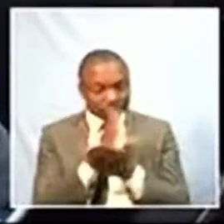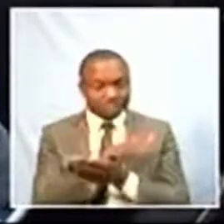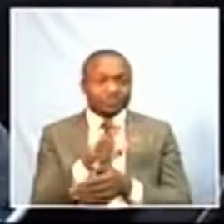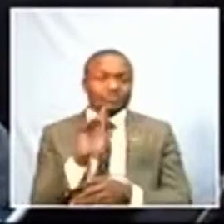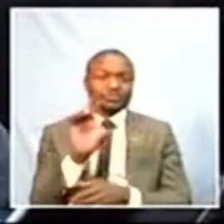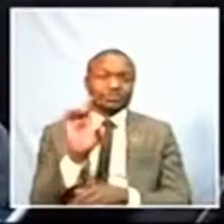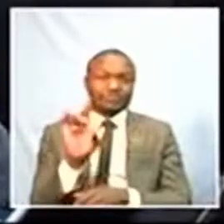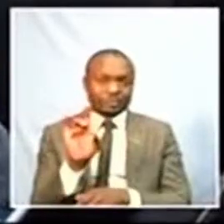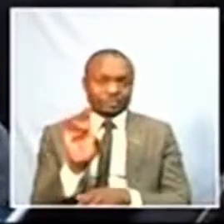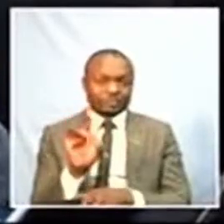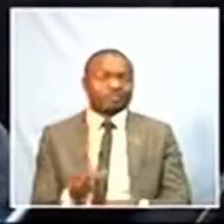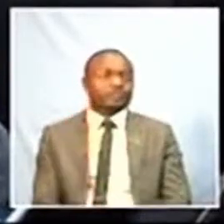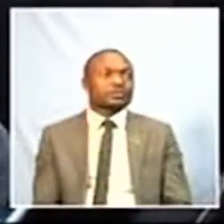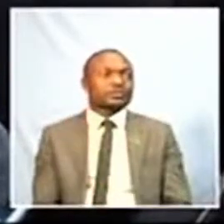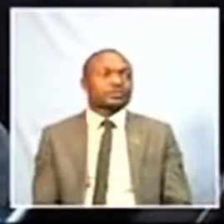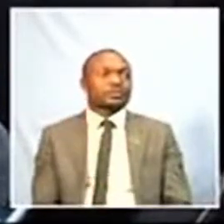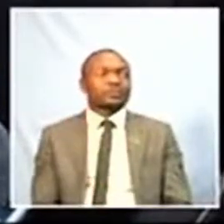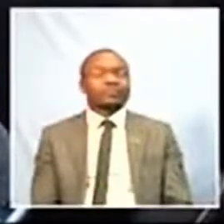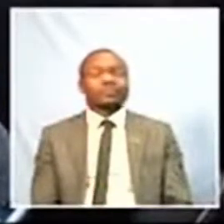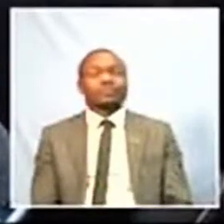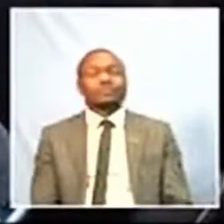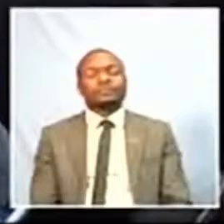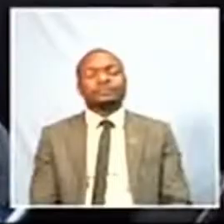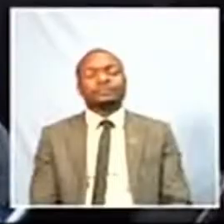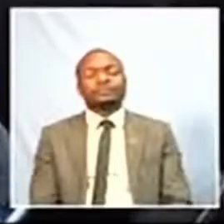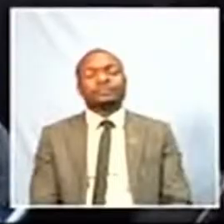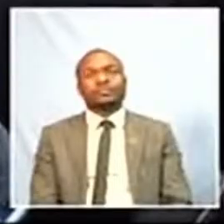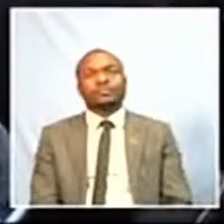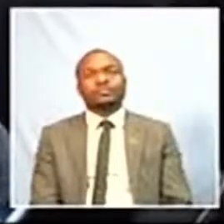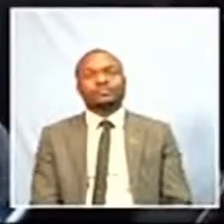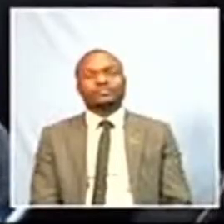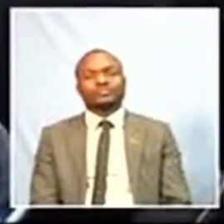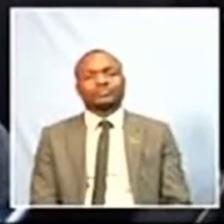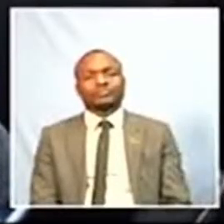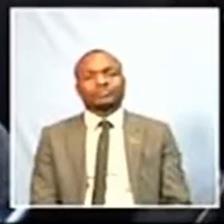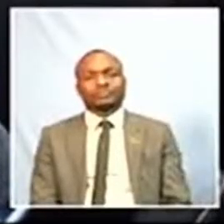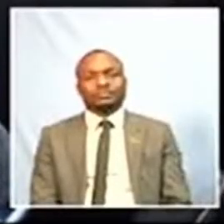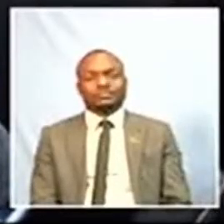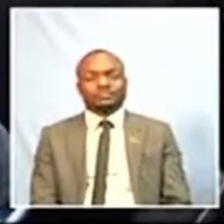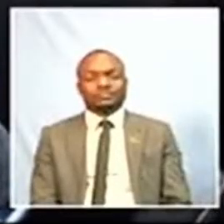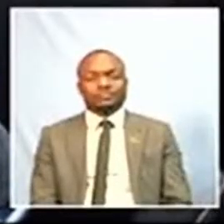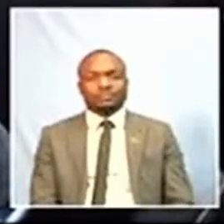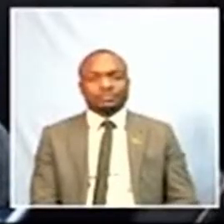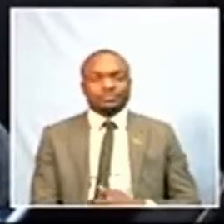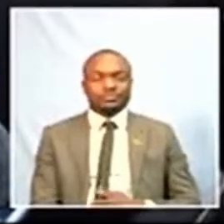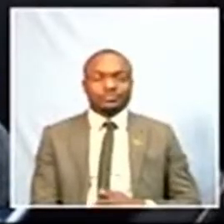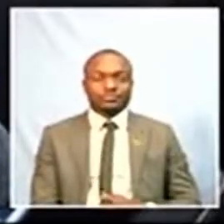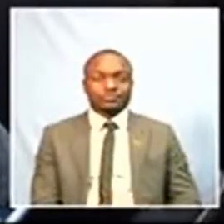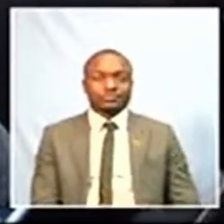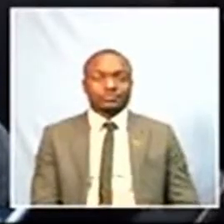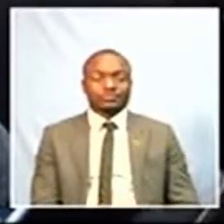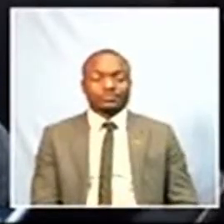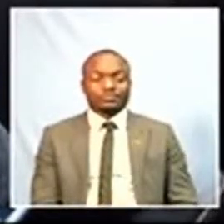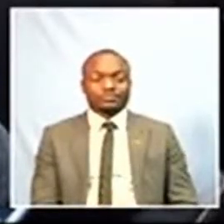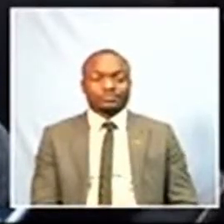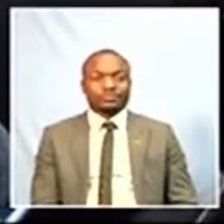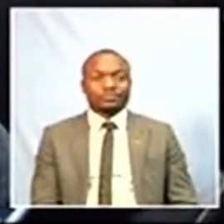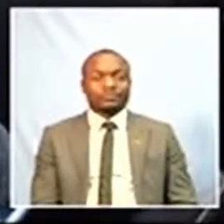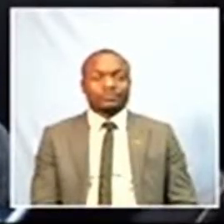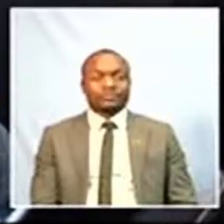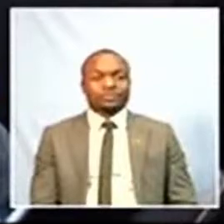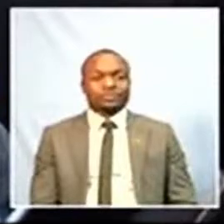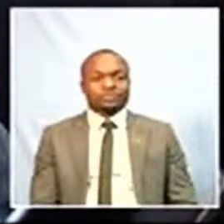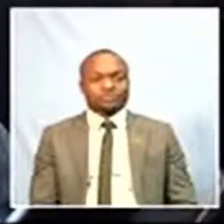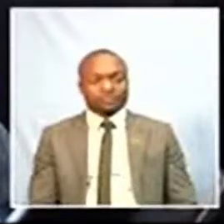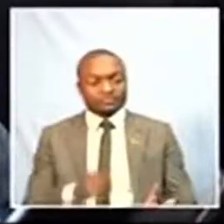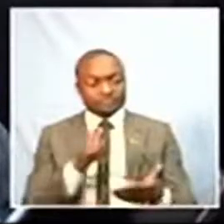Wish it could have been a color picture. so that we see the type of foundation.